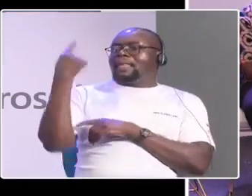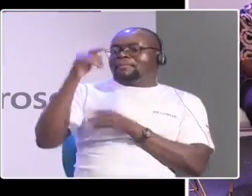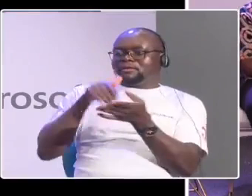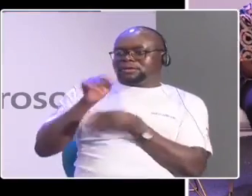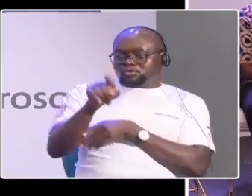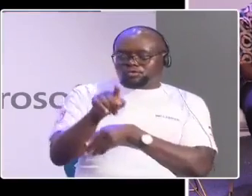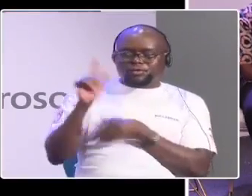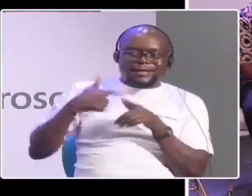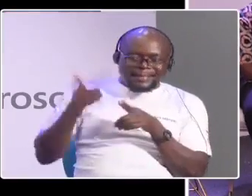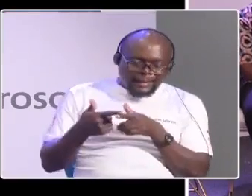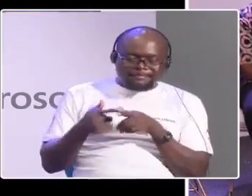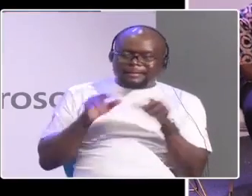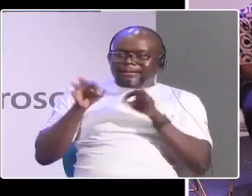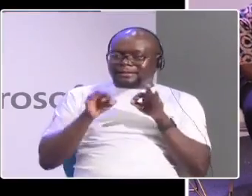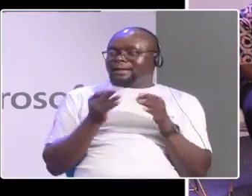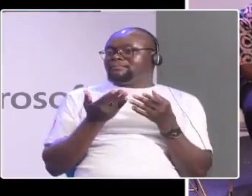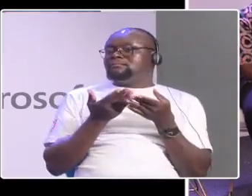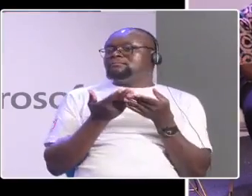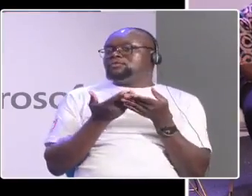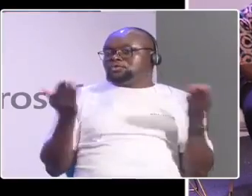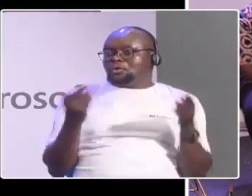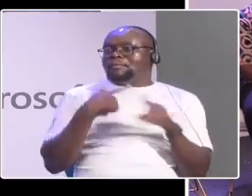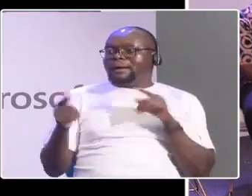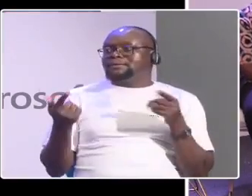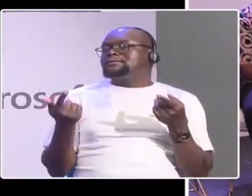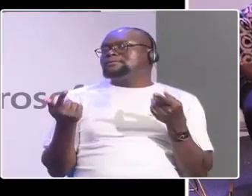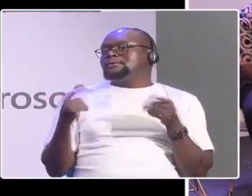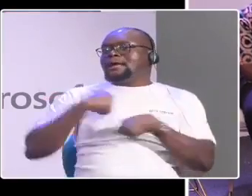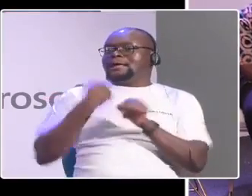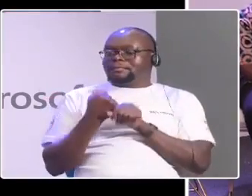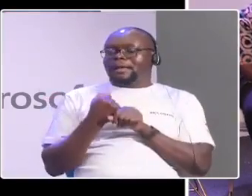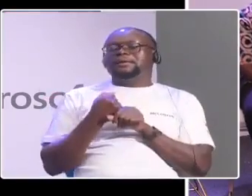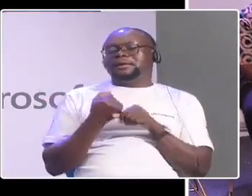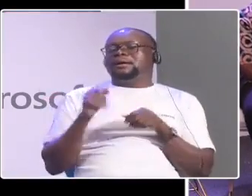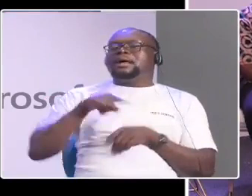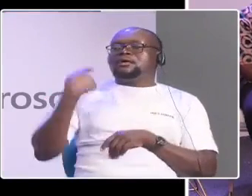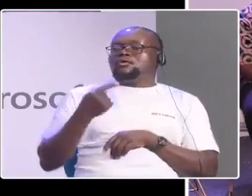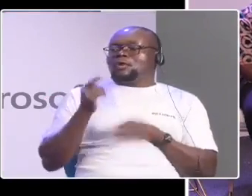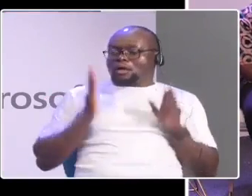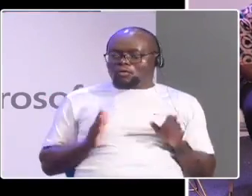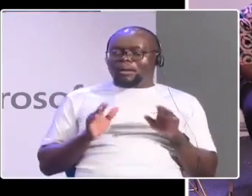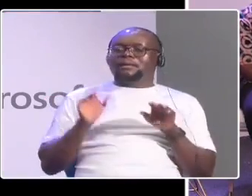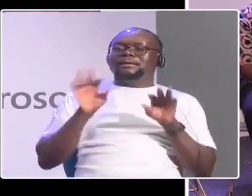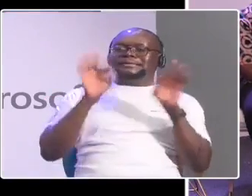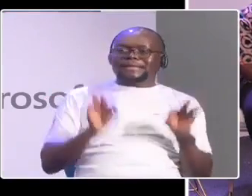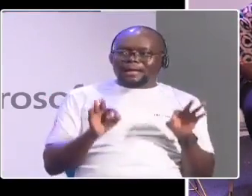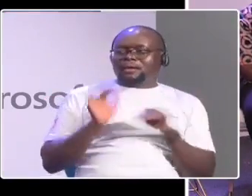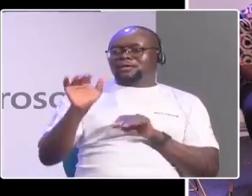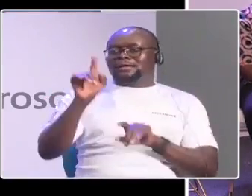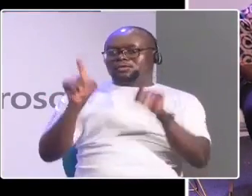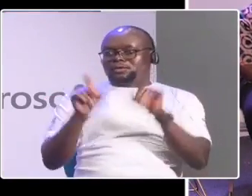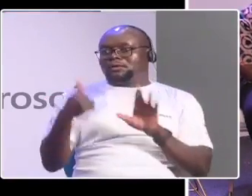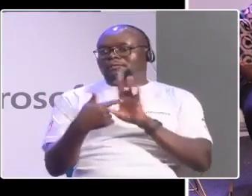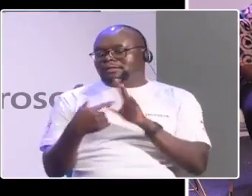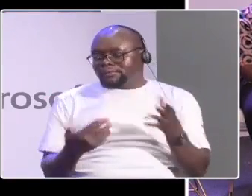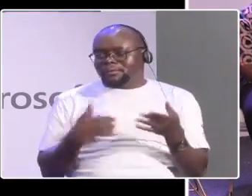you, and it will describe it to you, but it'll describe it to you in a very human style. But you ask questions, for example,